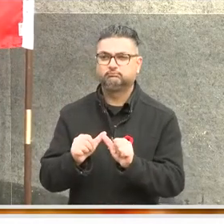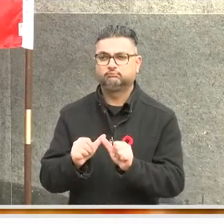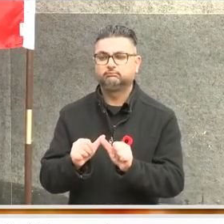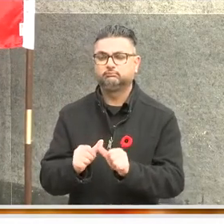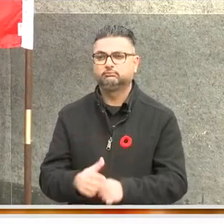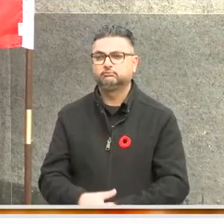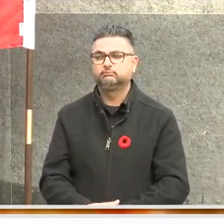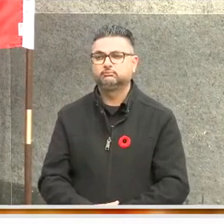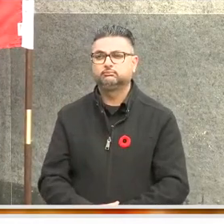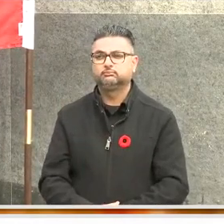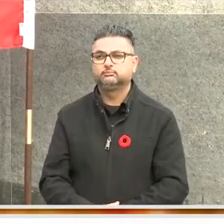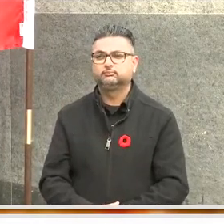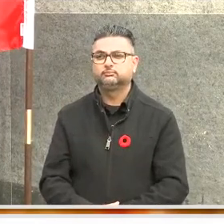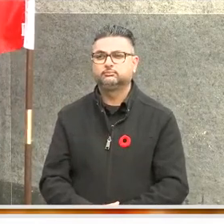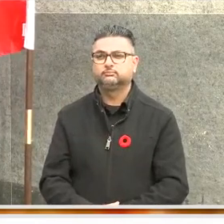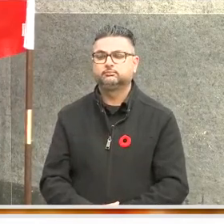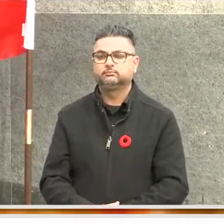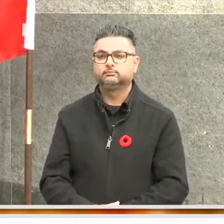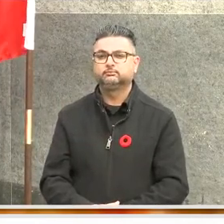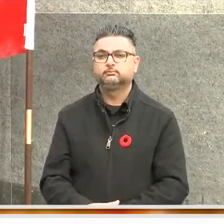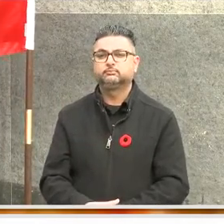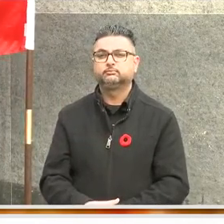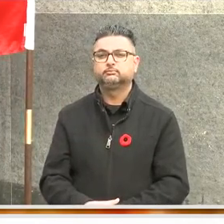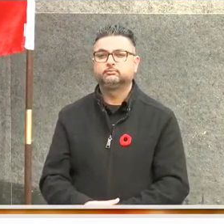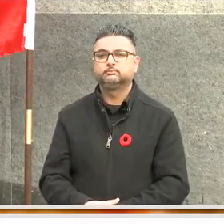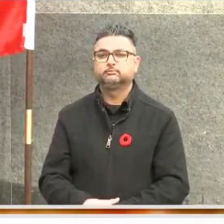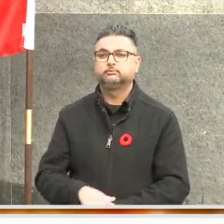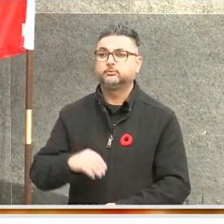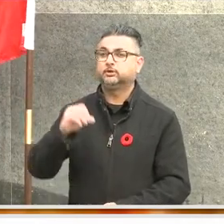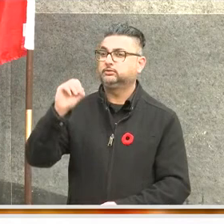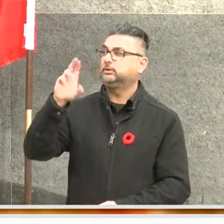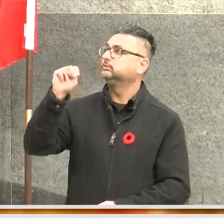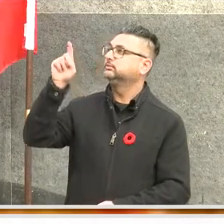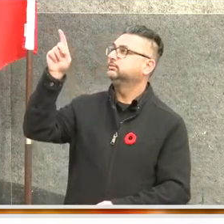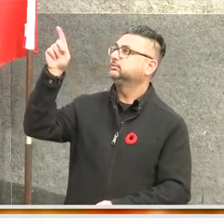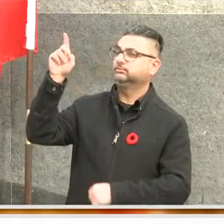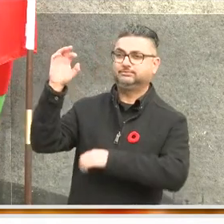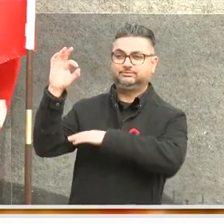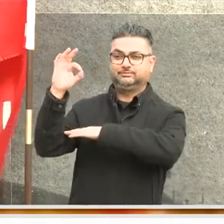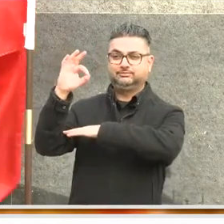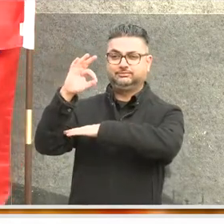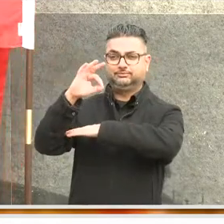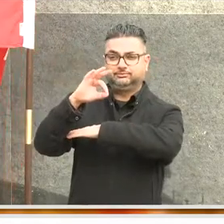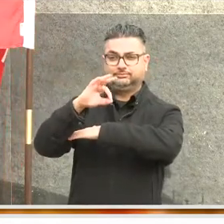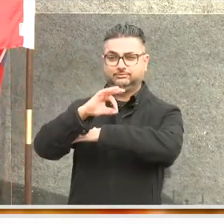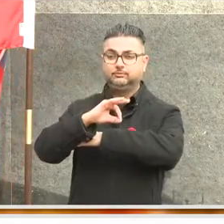At the going down of the sun and in the morning, we will remember them.